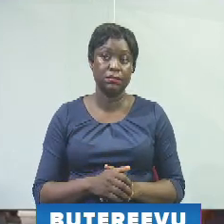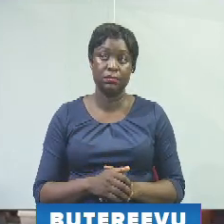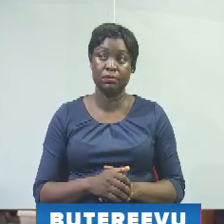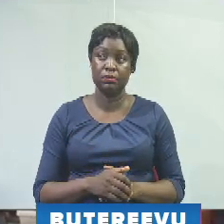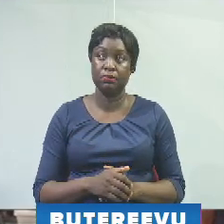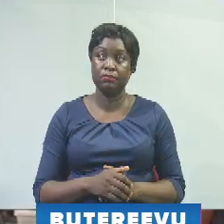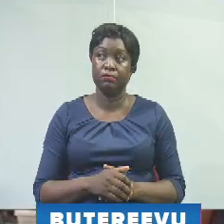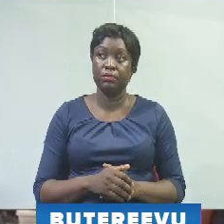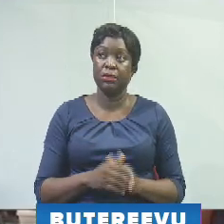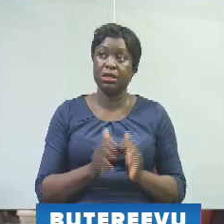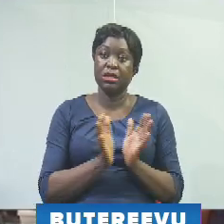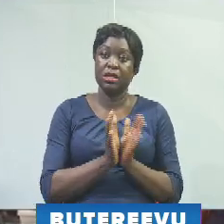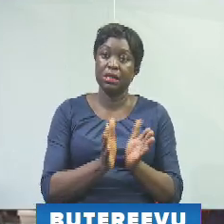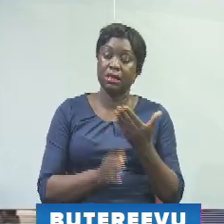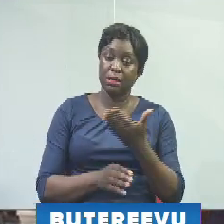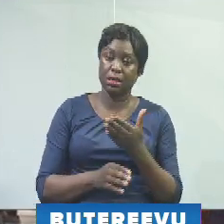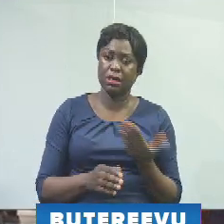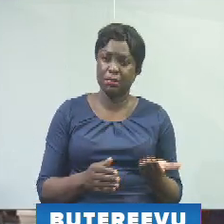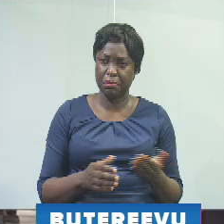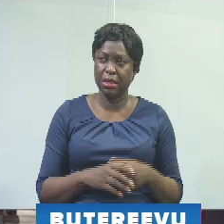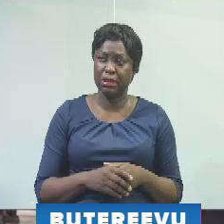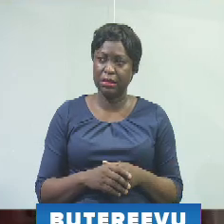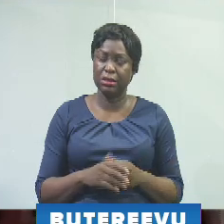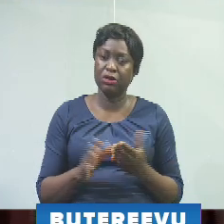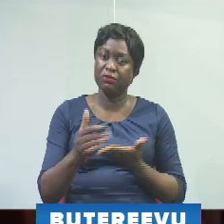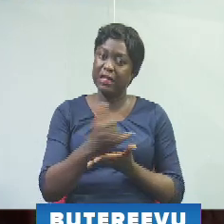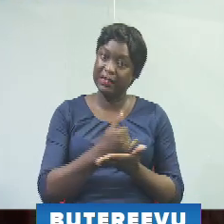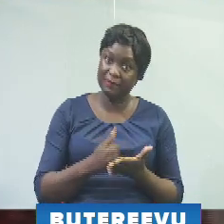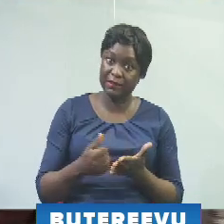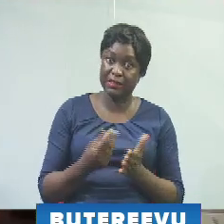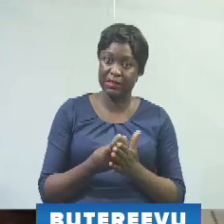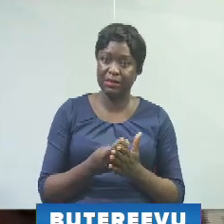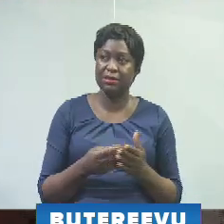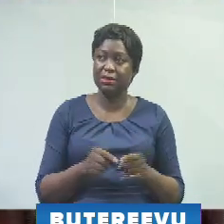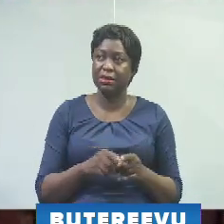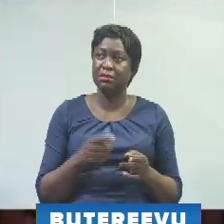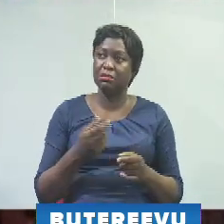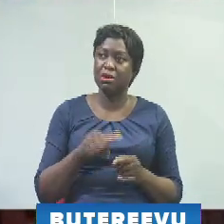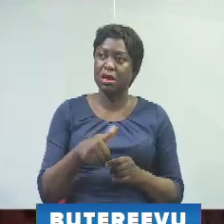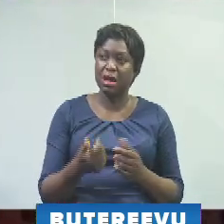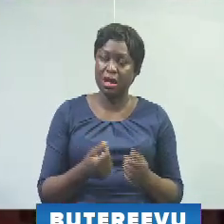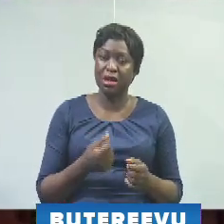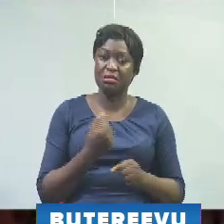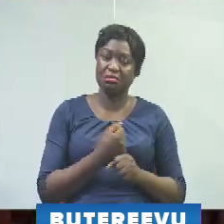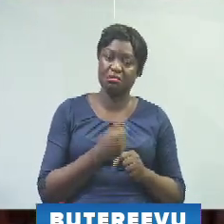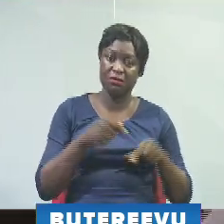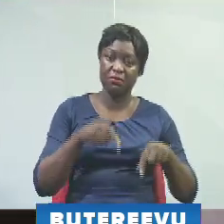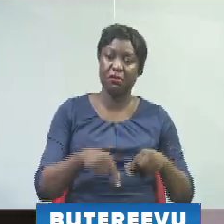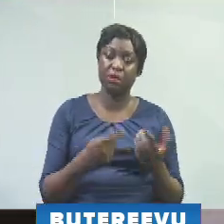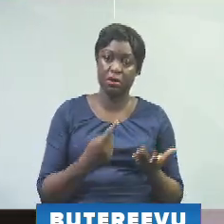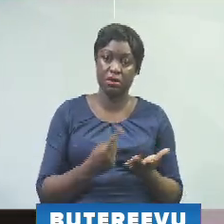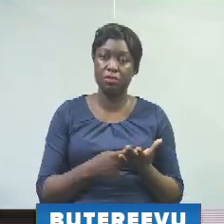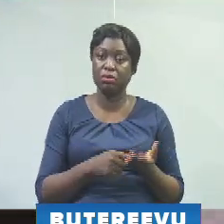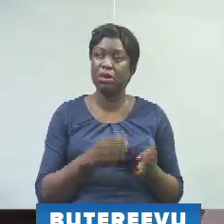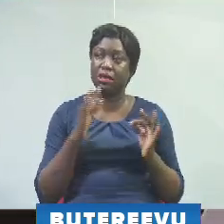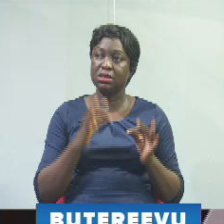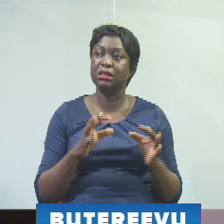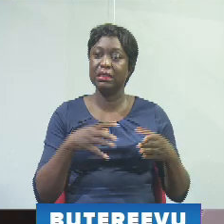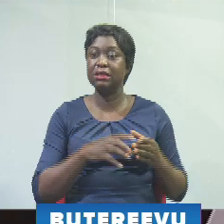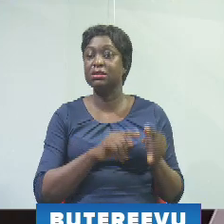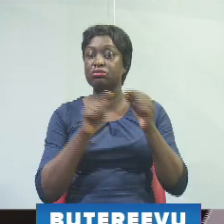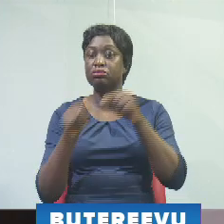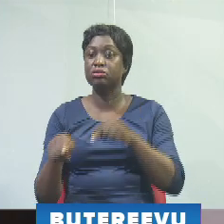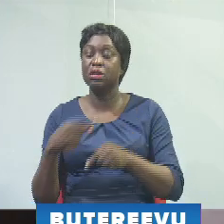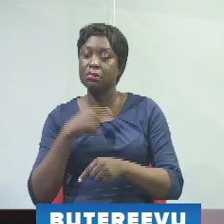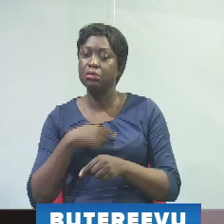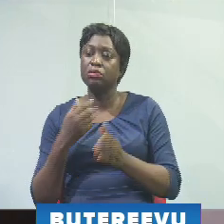Senkulu wa kampuni ya Henen Goji, Nsizi ye Nsimbi, ng'awerekeddwa kabayambi banne mu Uganda. Atuuse mu Bulange okukiika Embuga n'ayanjula enteekateeka